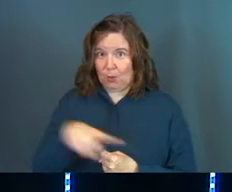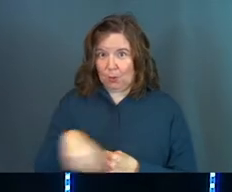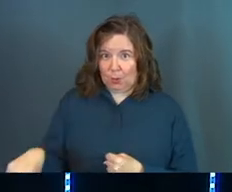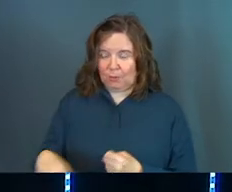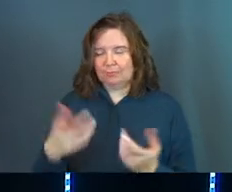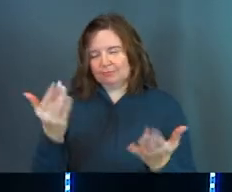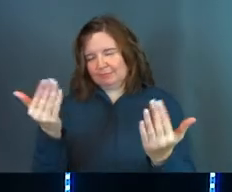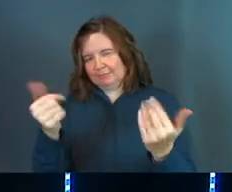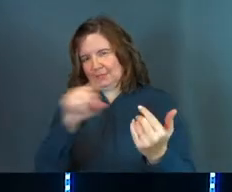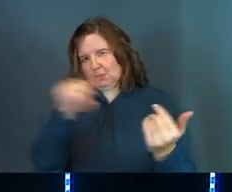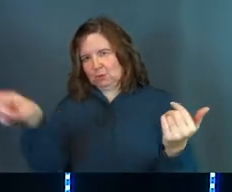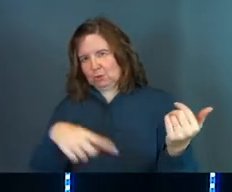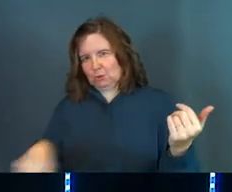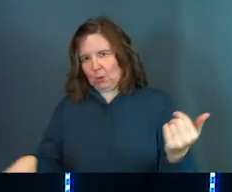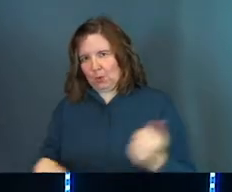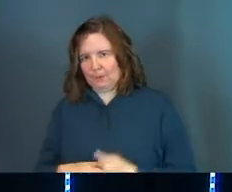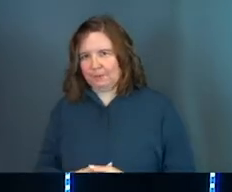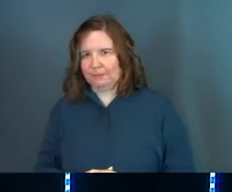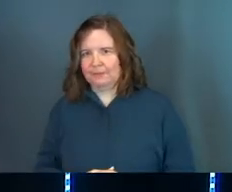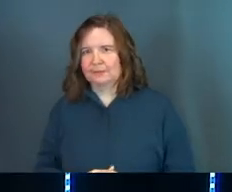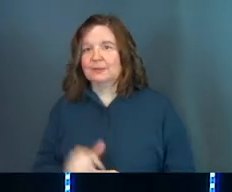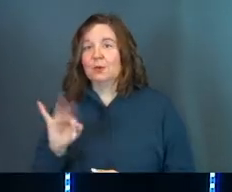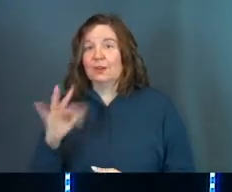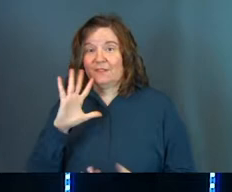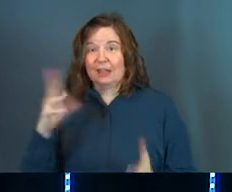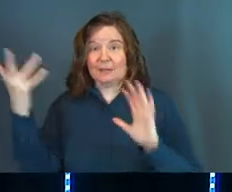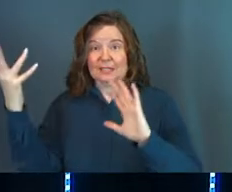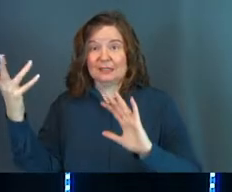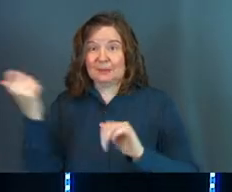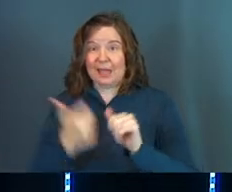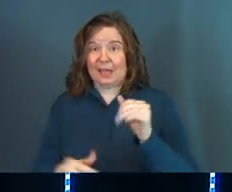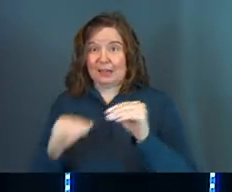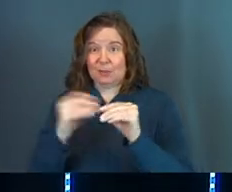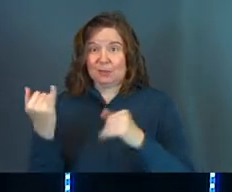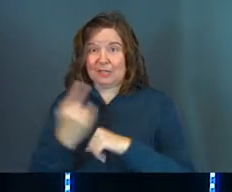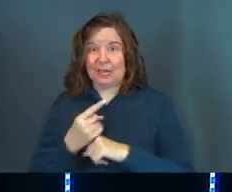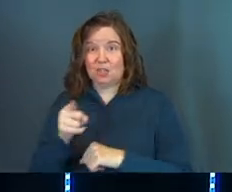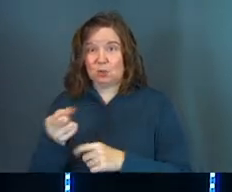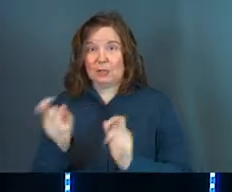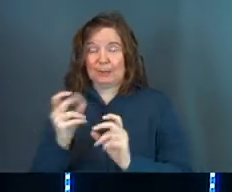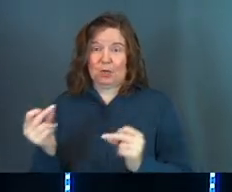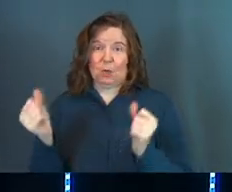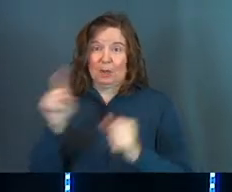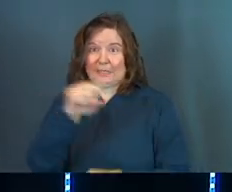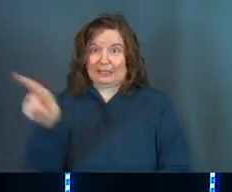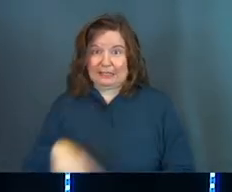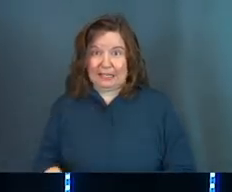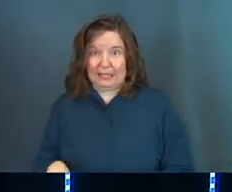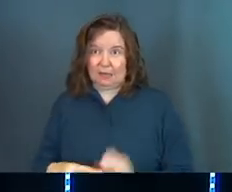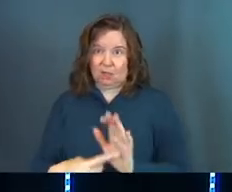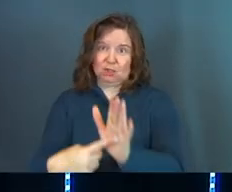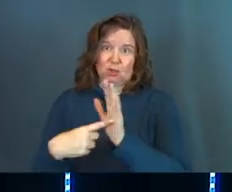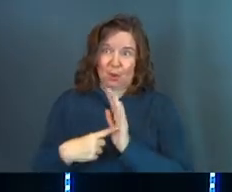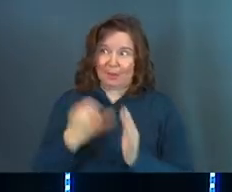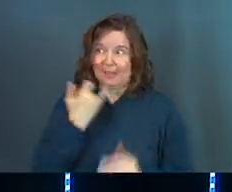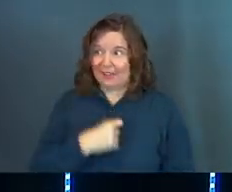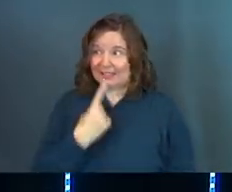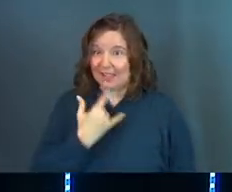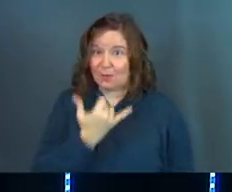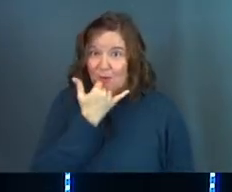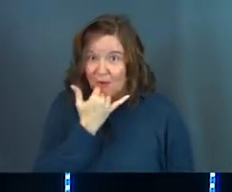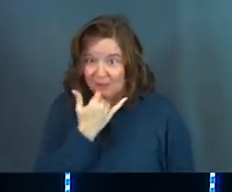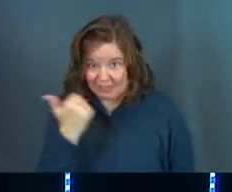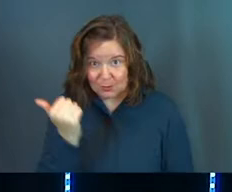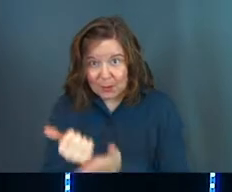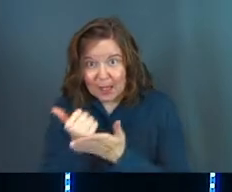Zorro really quick right there in your seats. So, okay, if I screw this up any more today, you're just going to give me a quick Zorro, okay? Can you do that for me? Can you